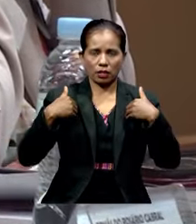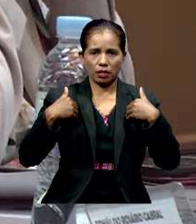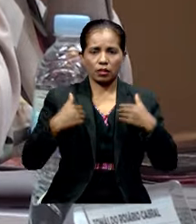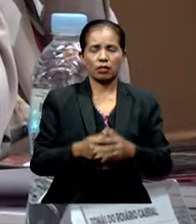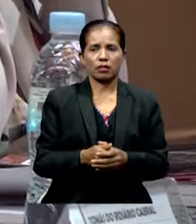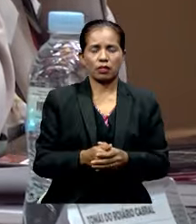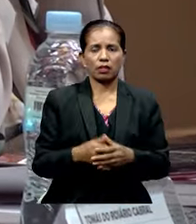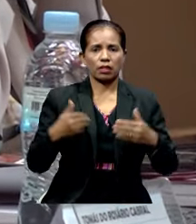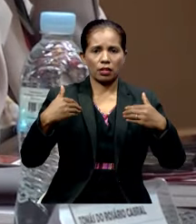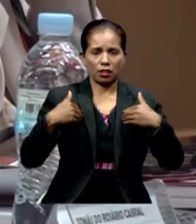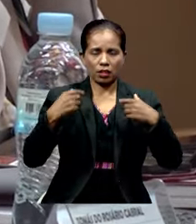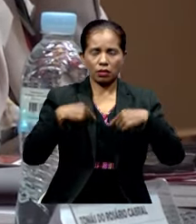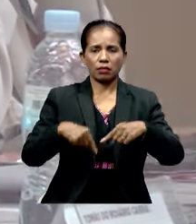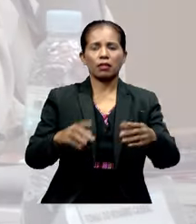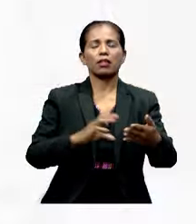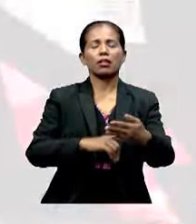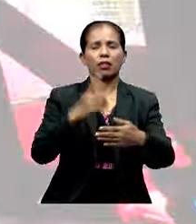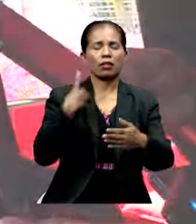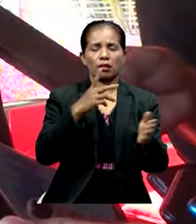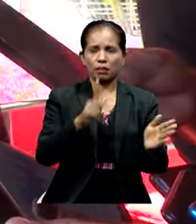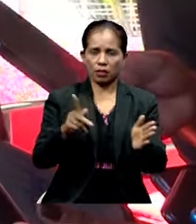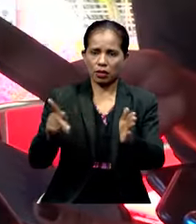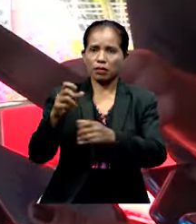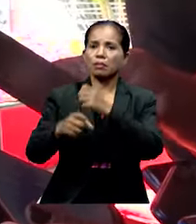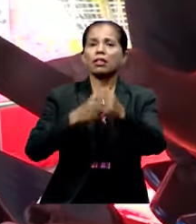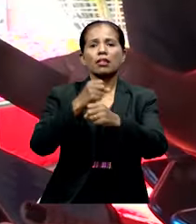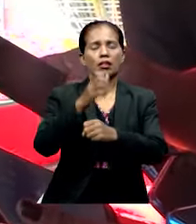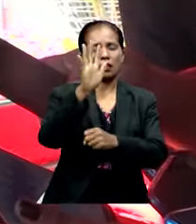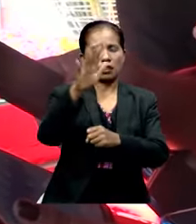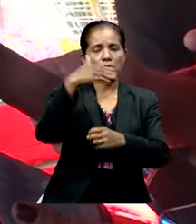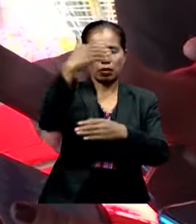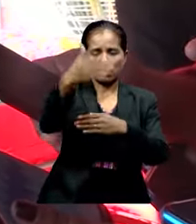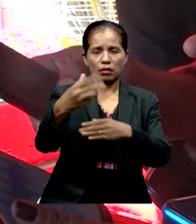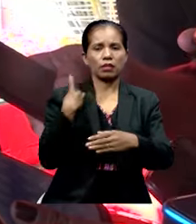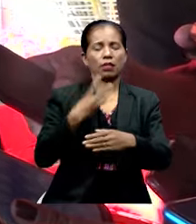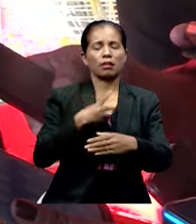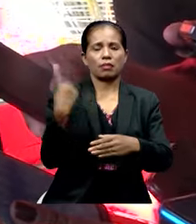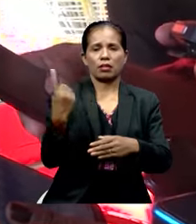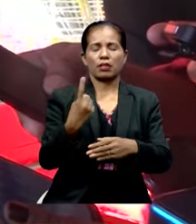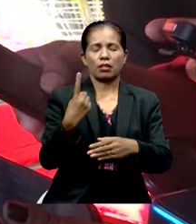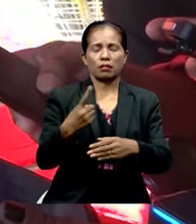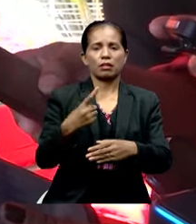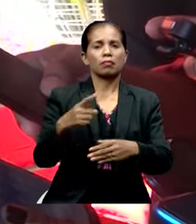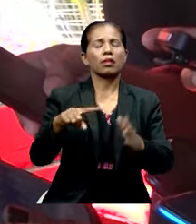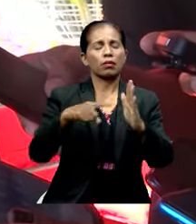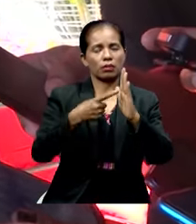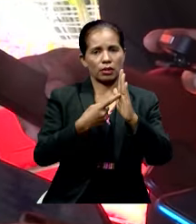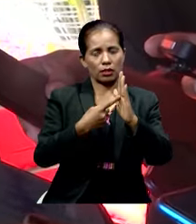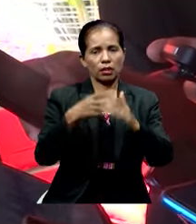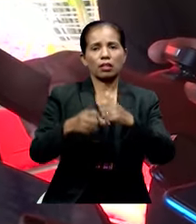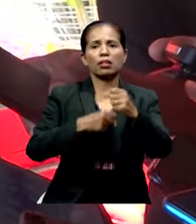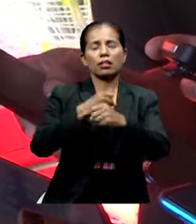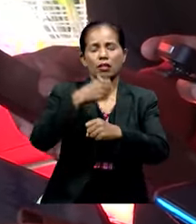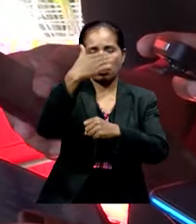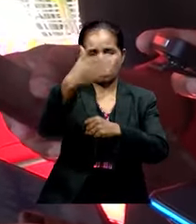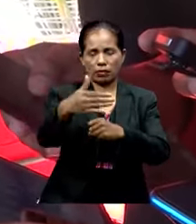Has to go. In our plan for 5 years, we will start next year. But why is it so important for